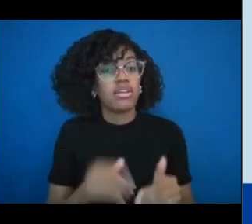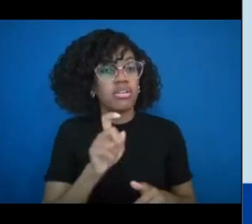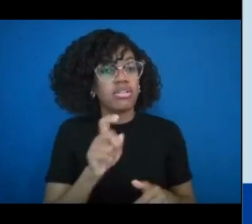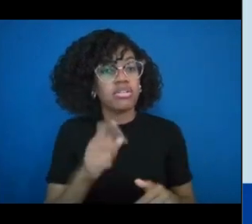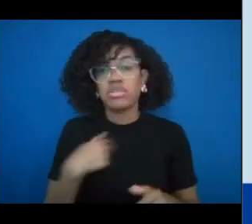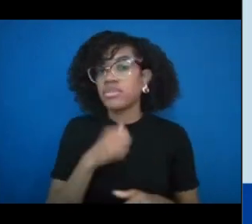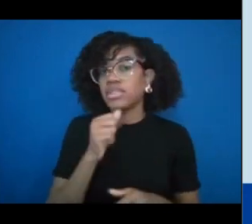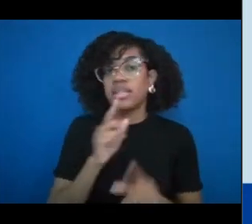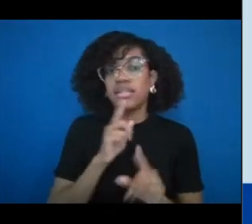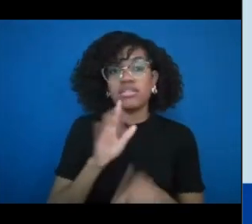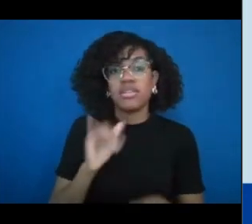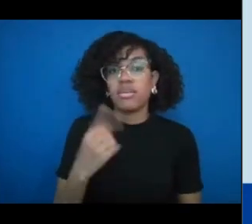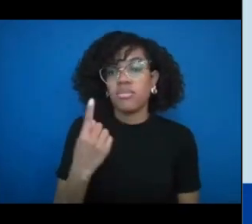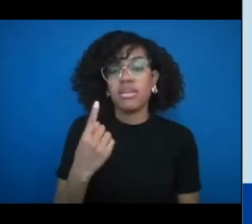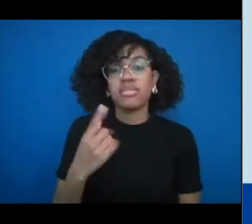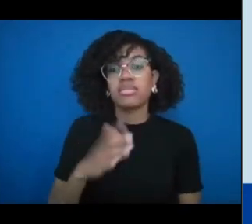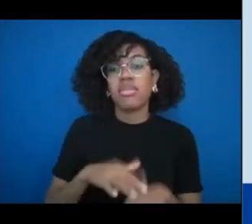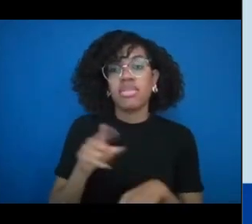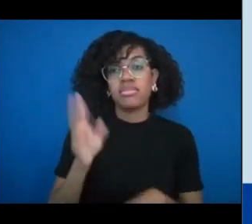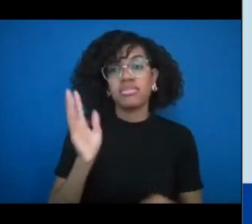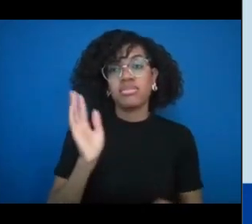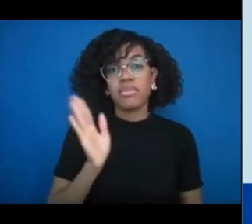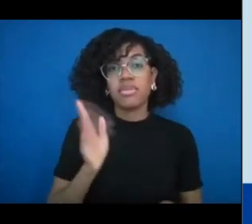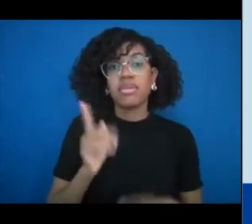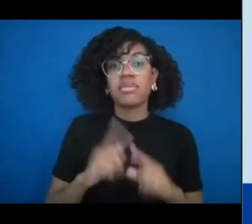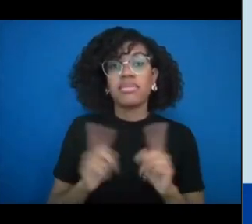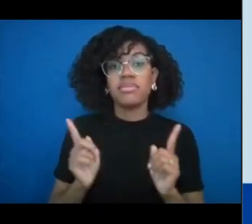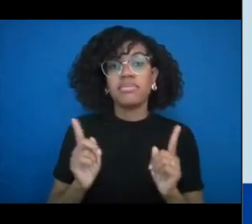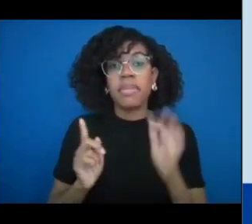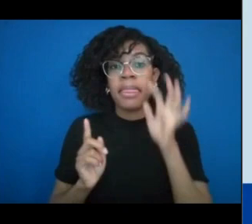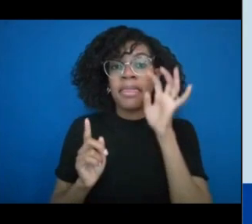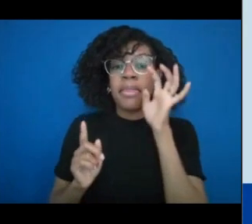answer this one on this webinar.